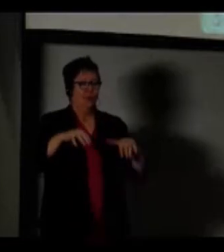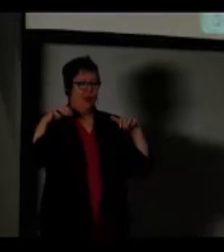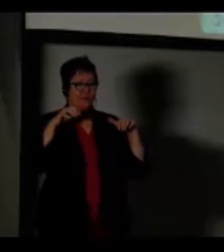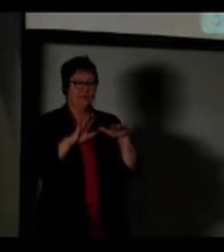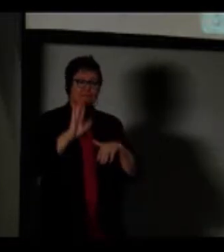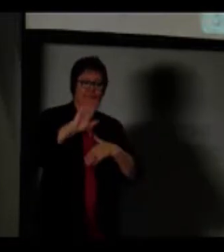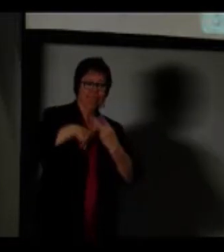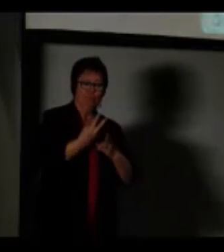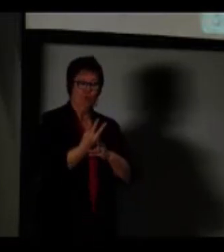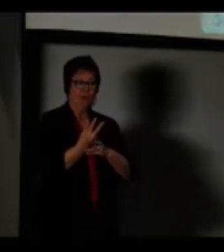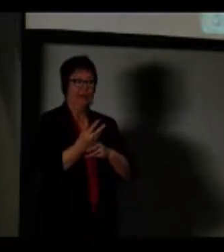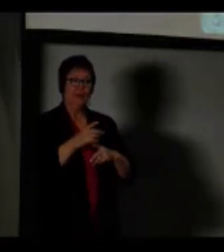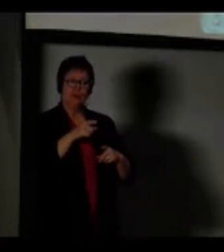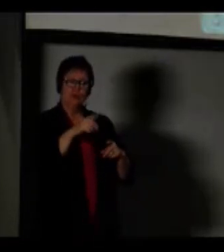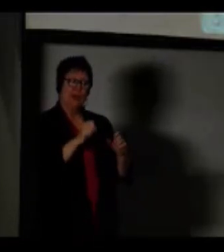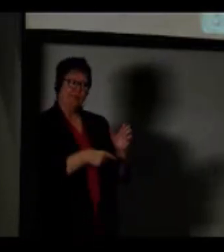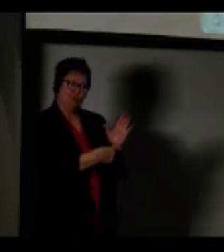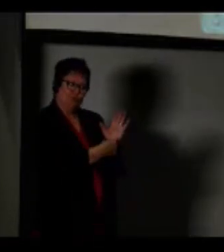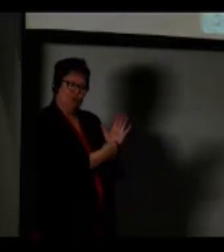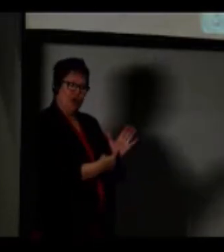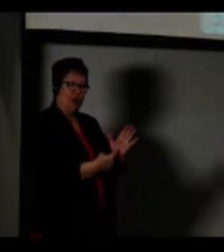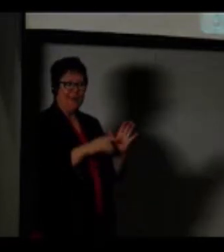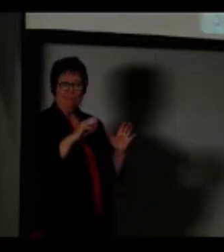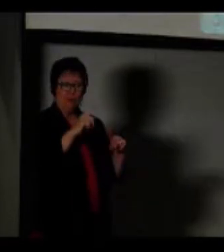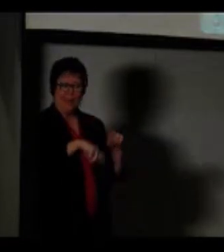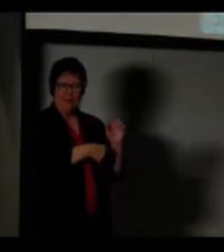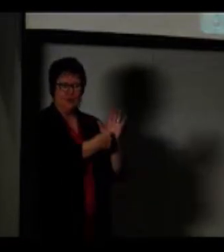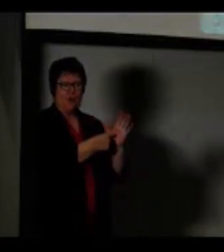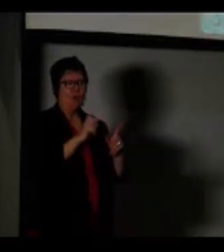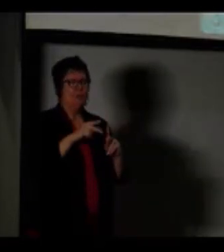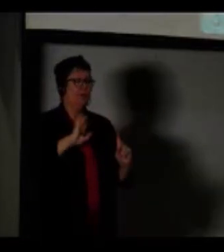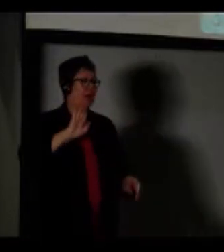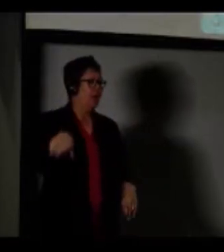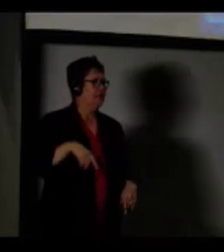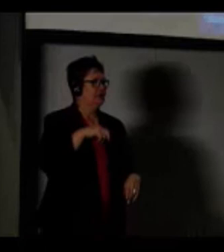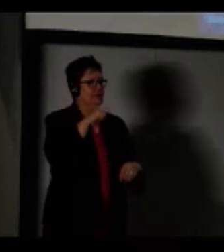point to stuff, people really don't care as much to engage with you.